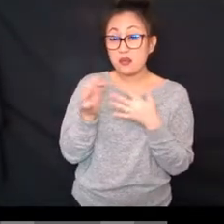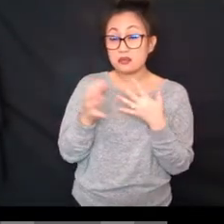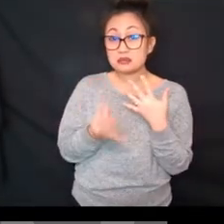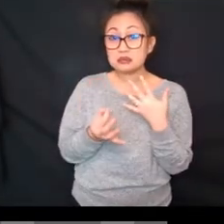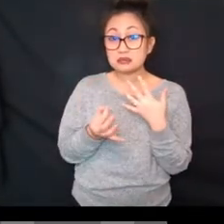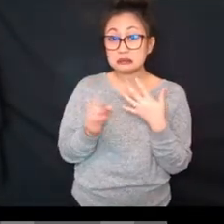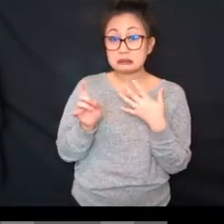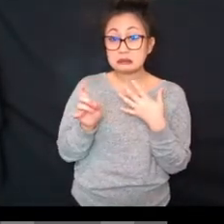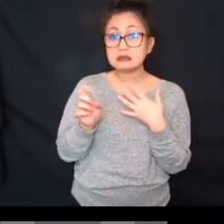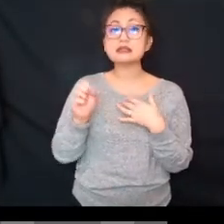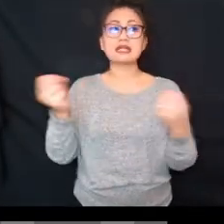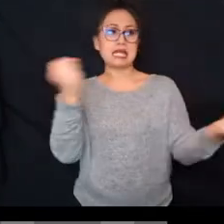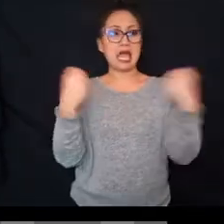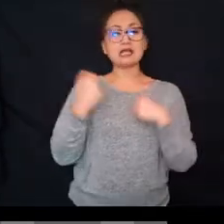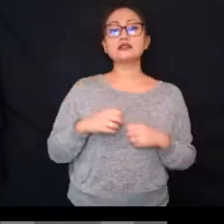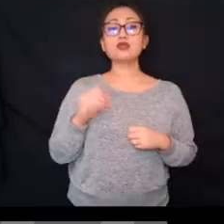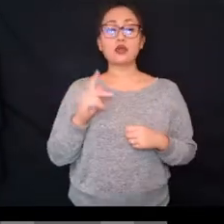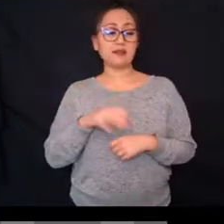think?